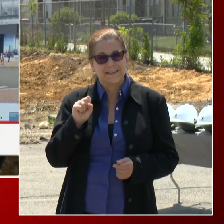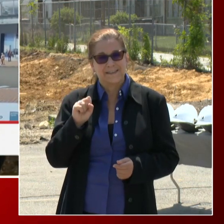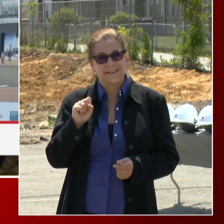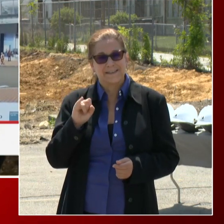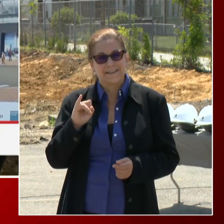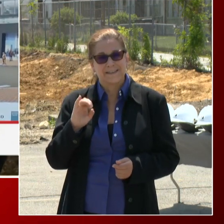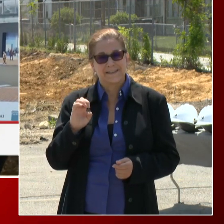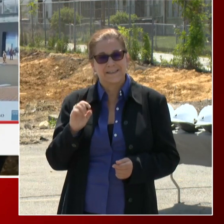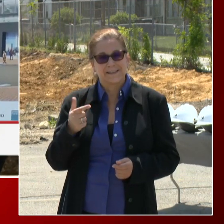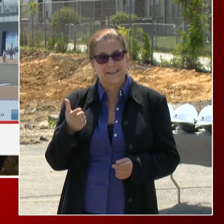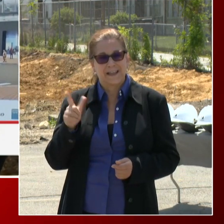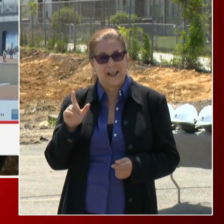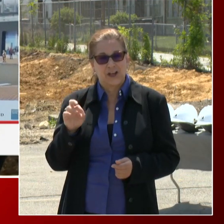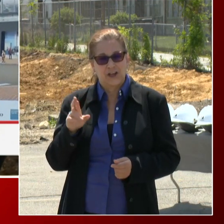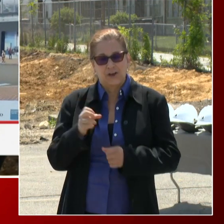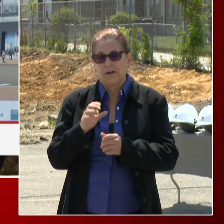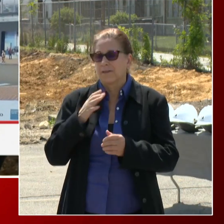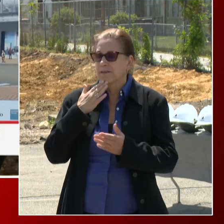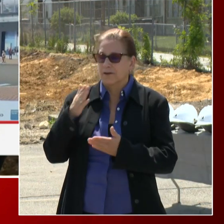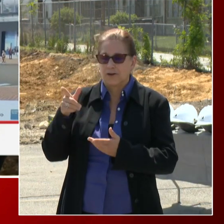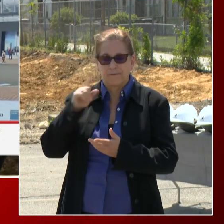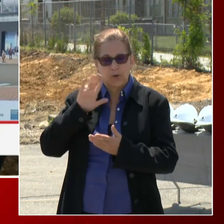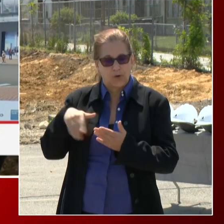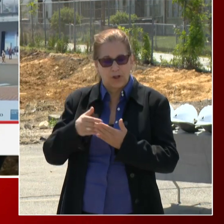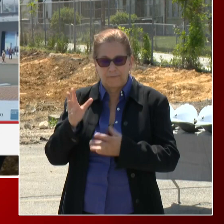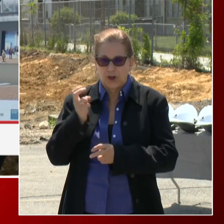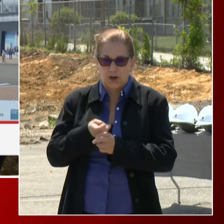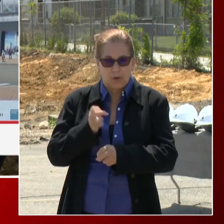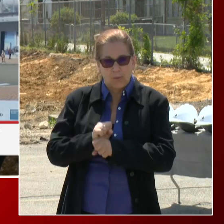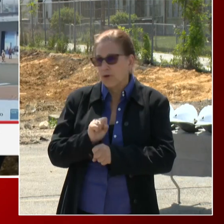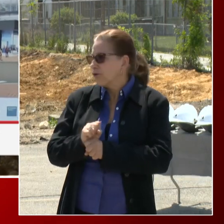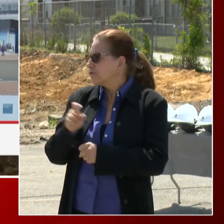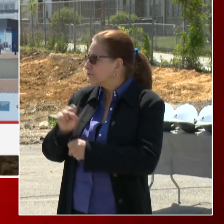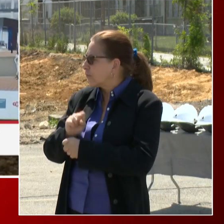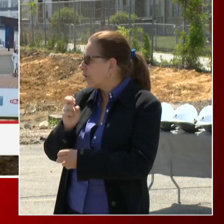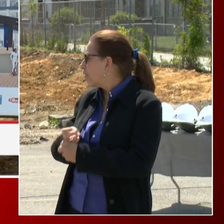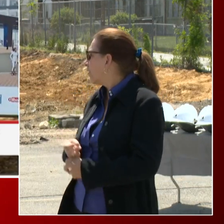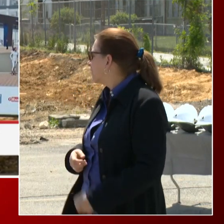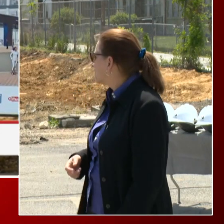hard work and diligence, none of this would be possible.